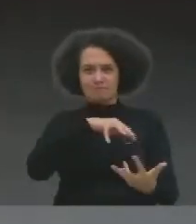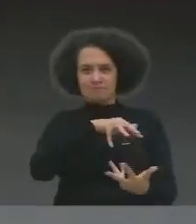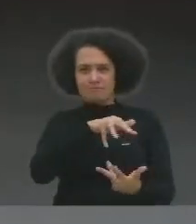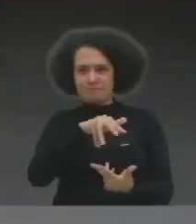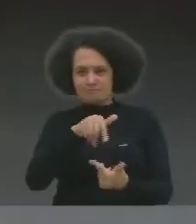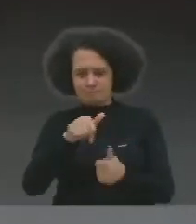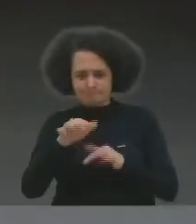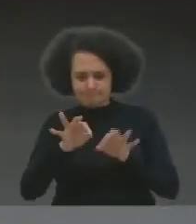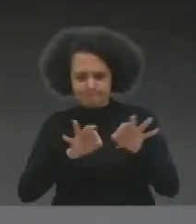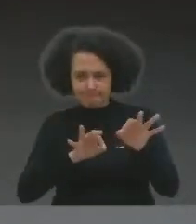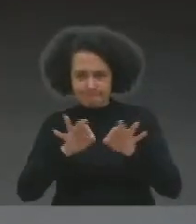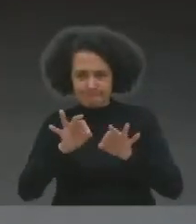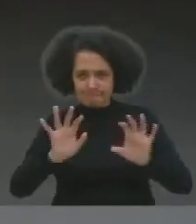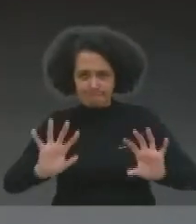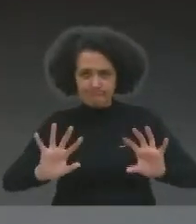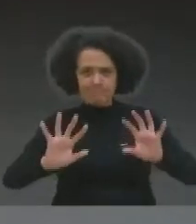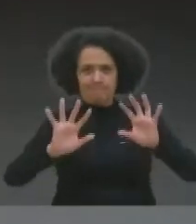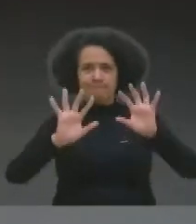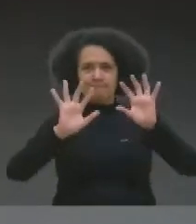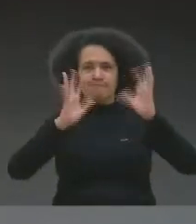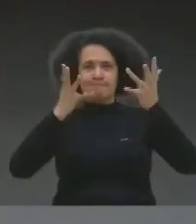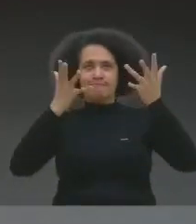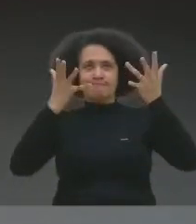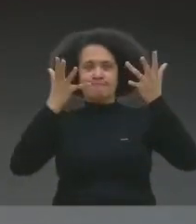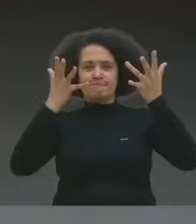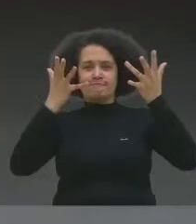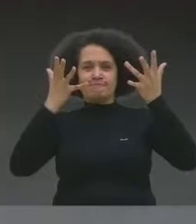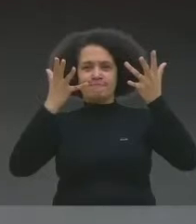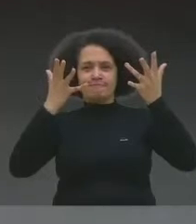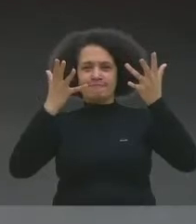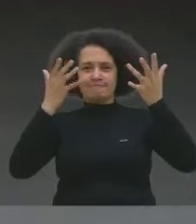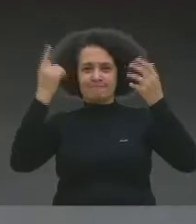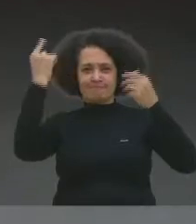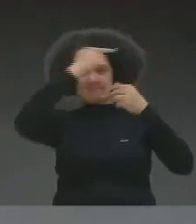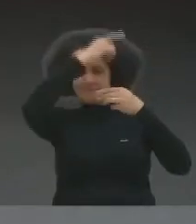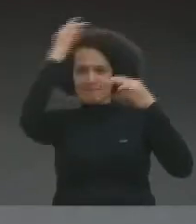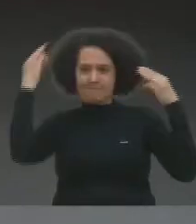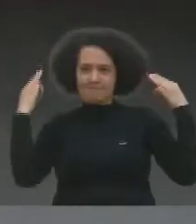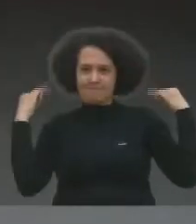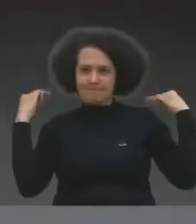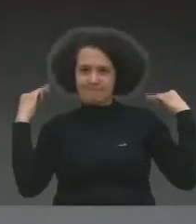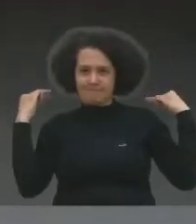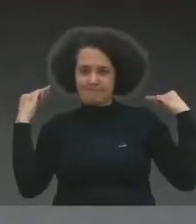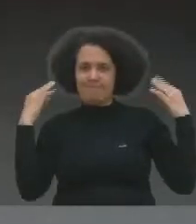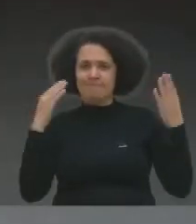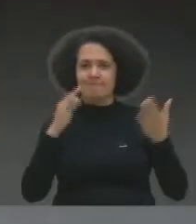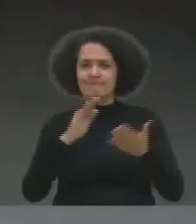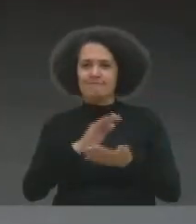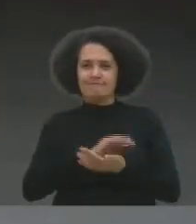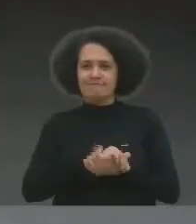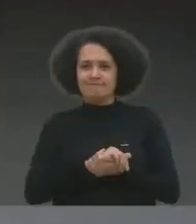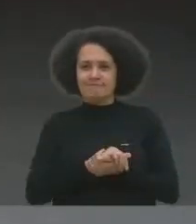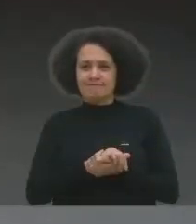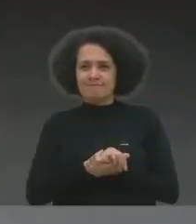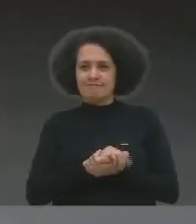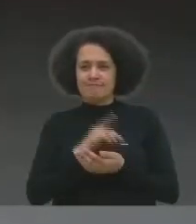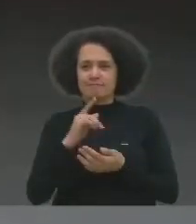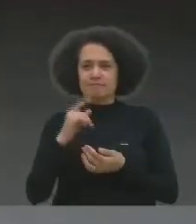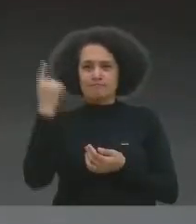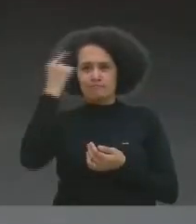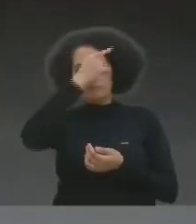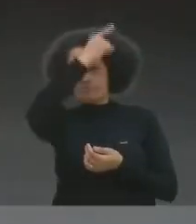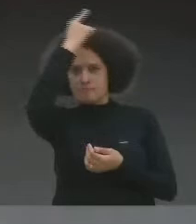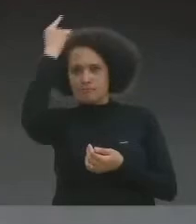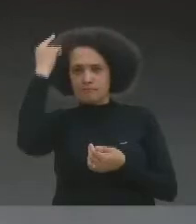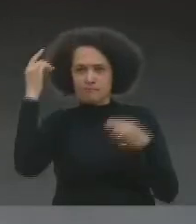se preparando para a grande festa de São Miguel Arcanjo. Michael is known as a healer and a warrior angel. São Miguel é conhecido